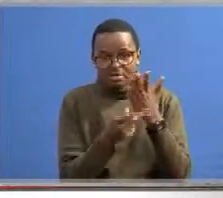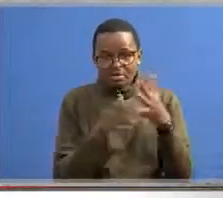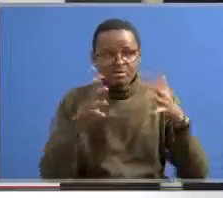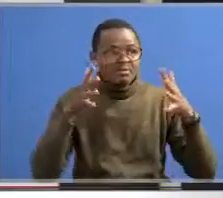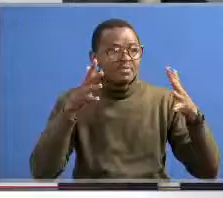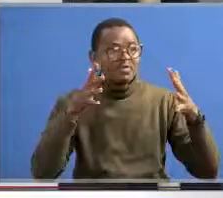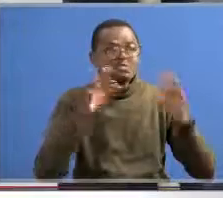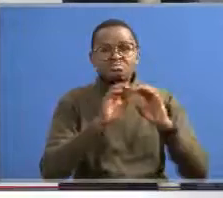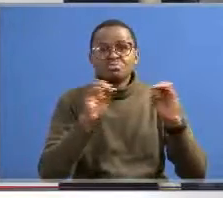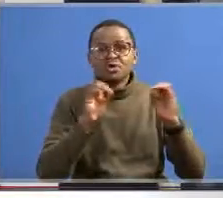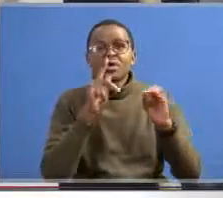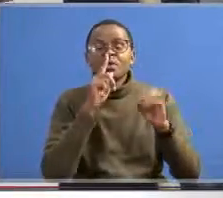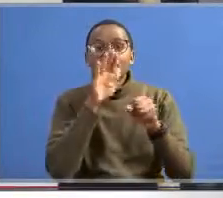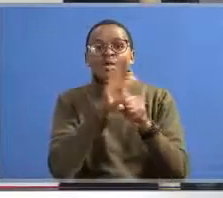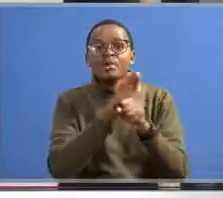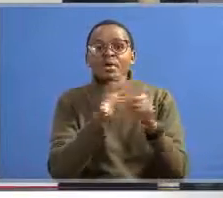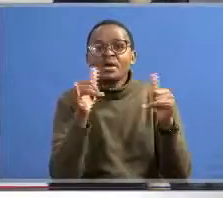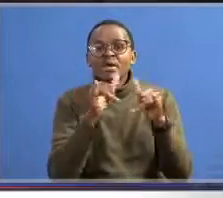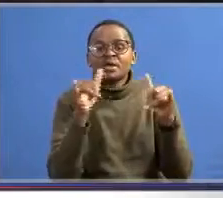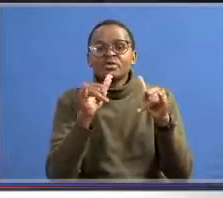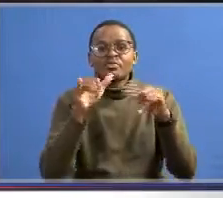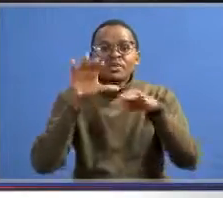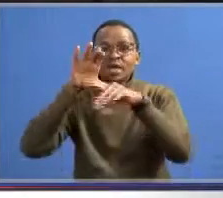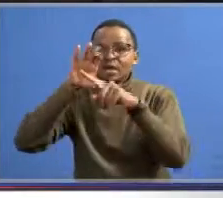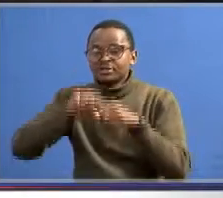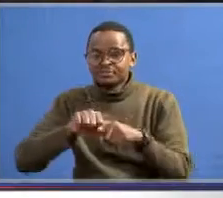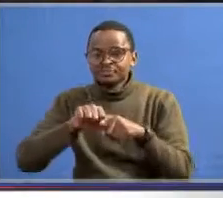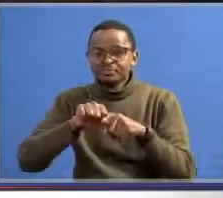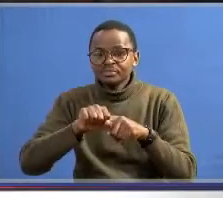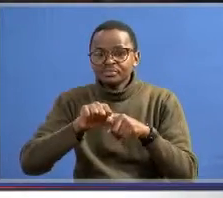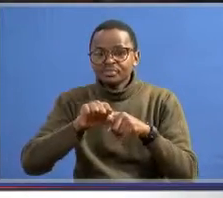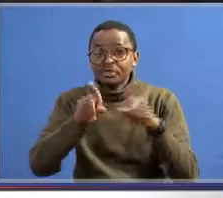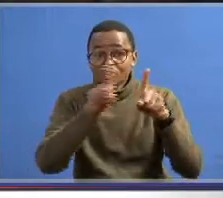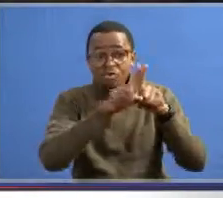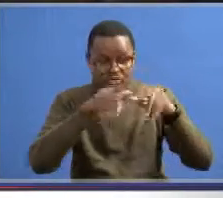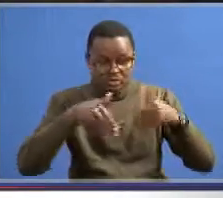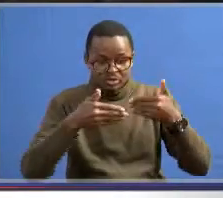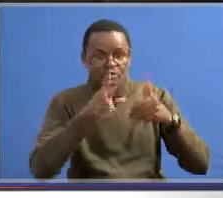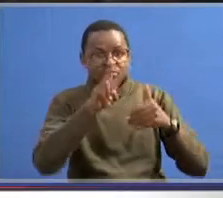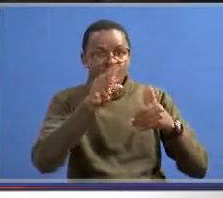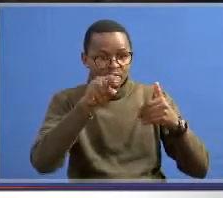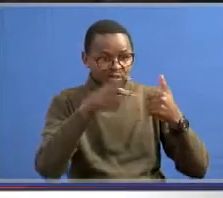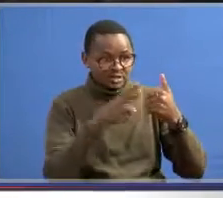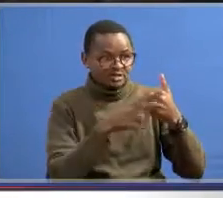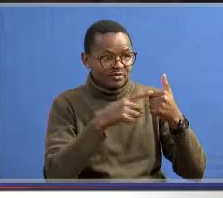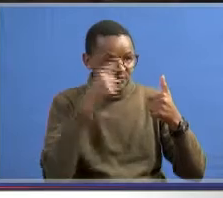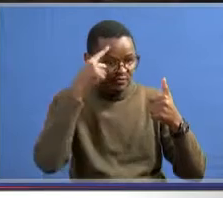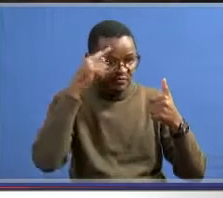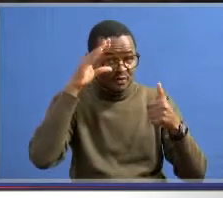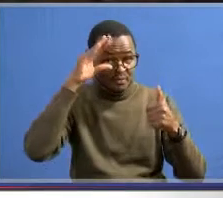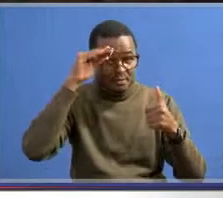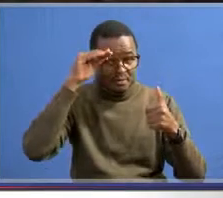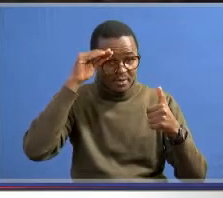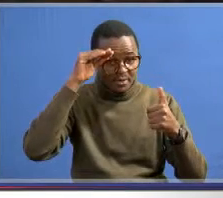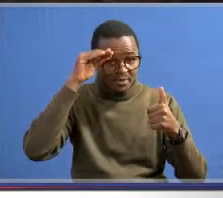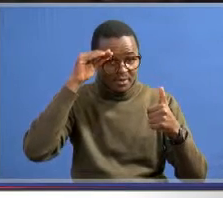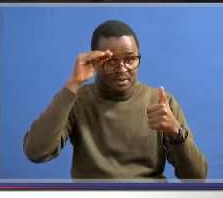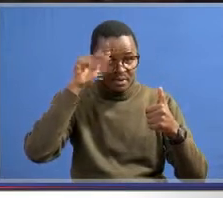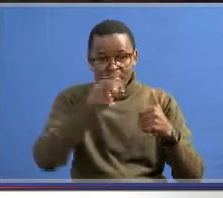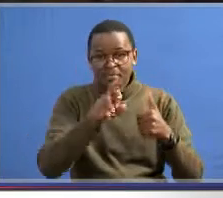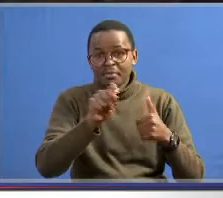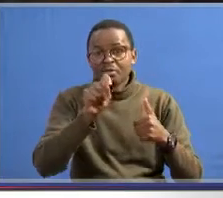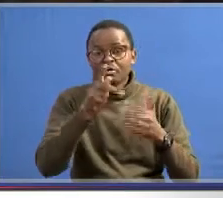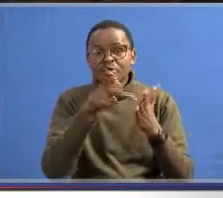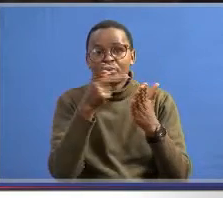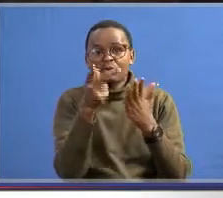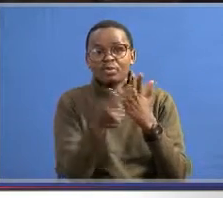big employer, a promise that is yet to be realized. I have also allocated 2.7 billion for the Mombasa port development